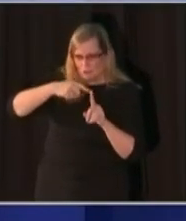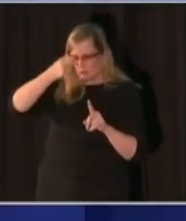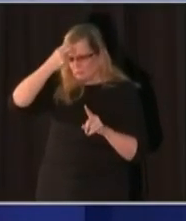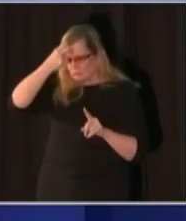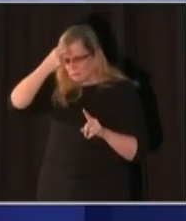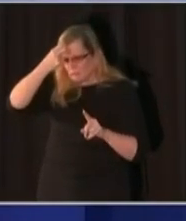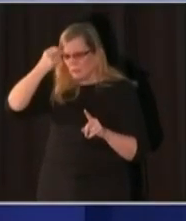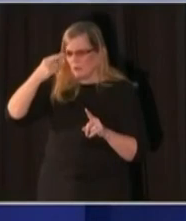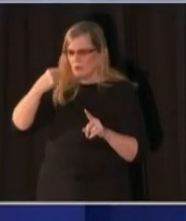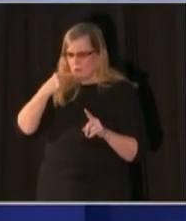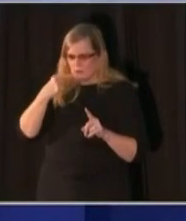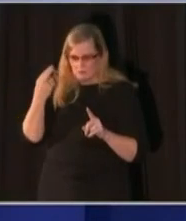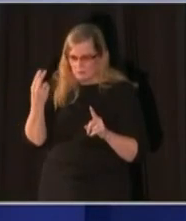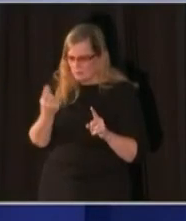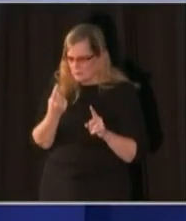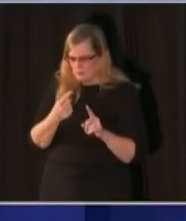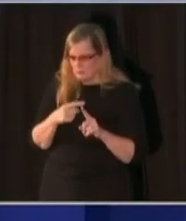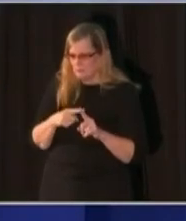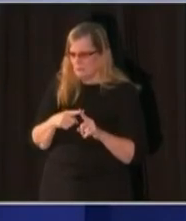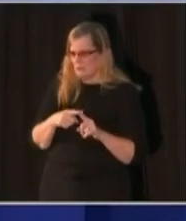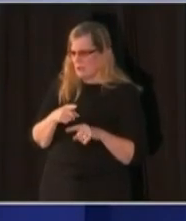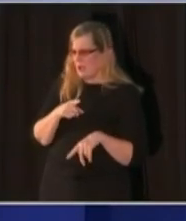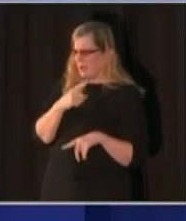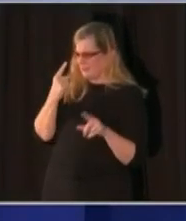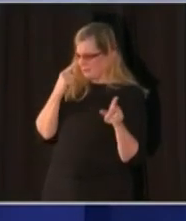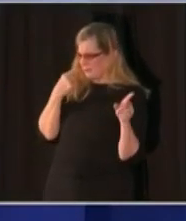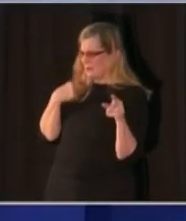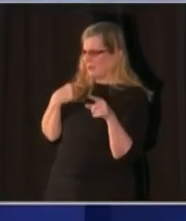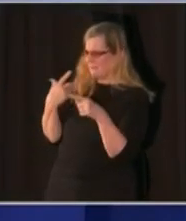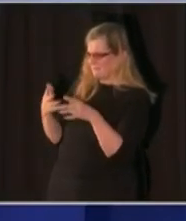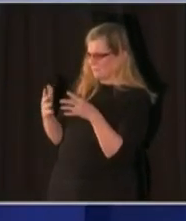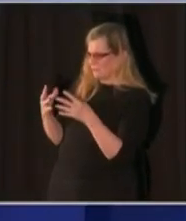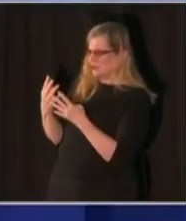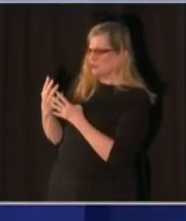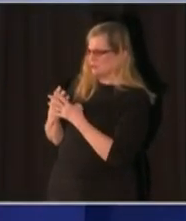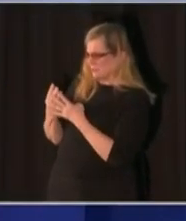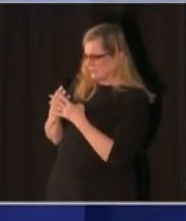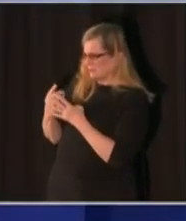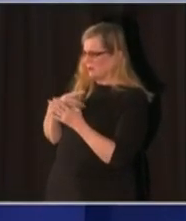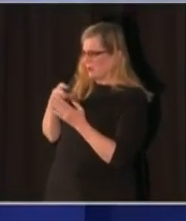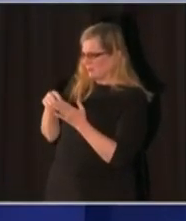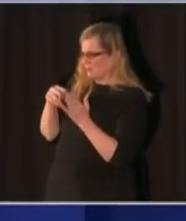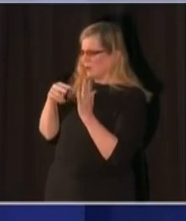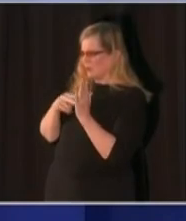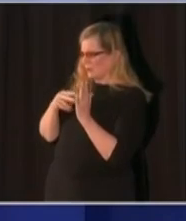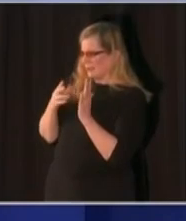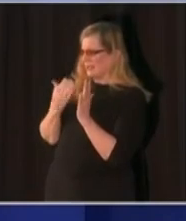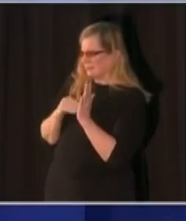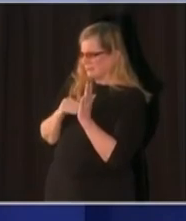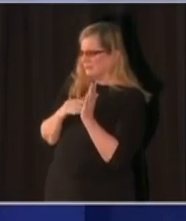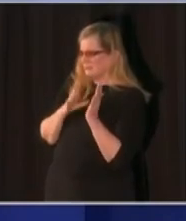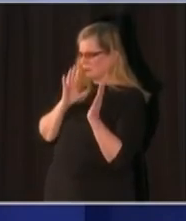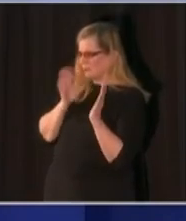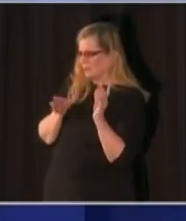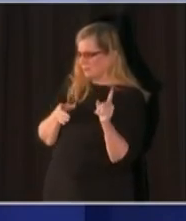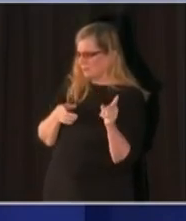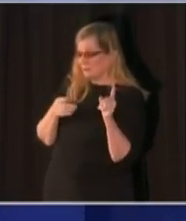up-to-date thermometer every day? I think that we have a screening, and I will have to go back and look at the details to say what that screening is. It could